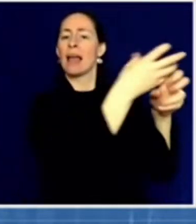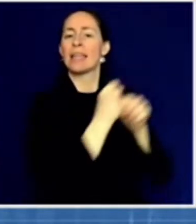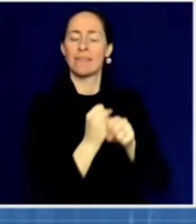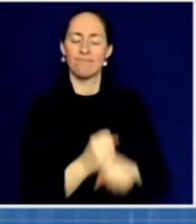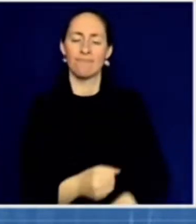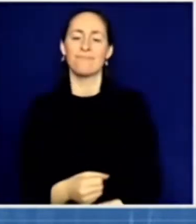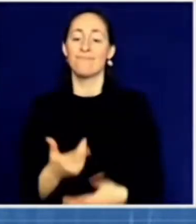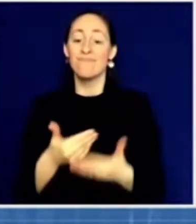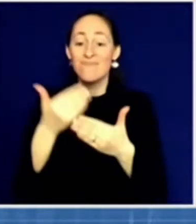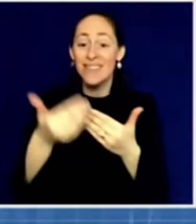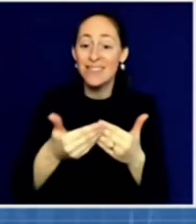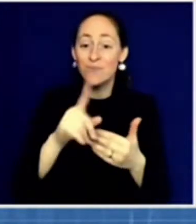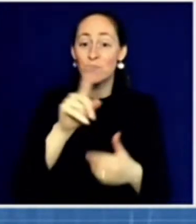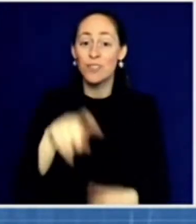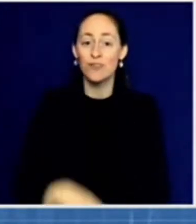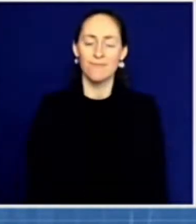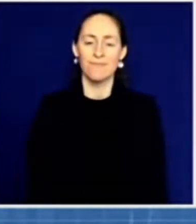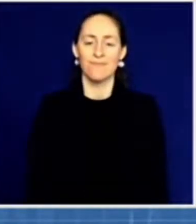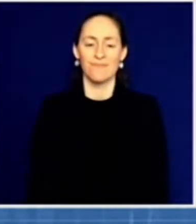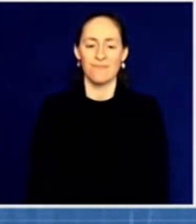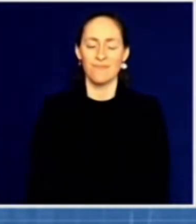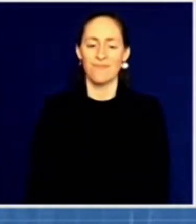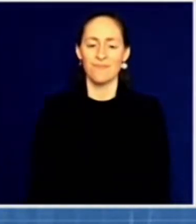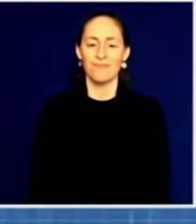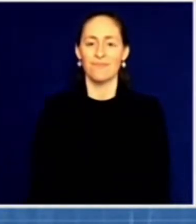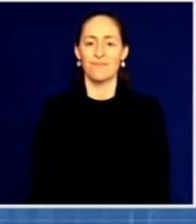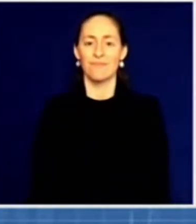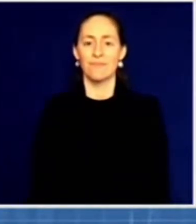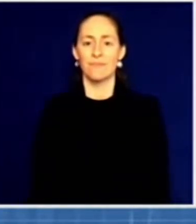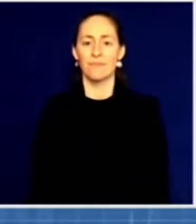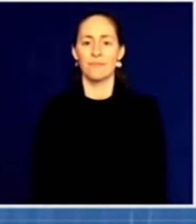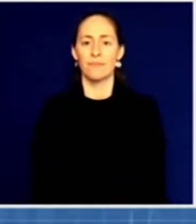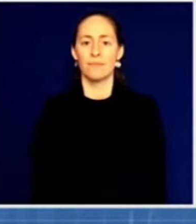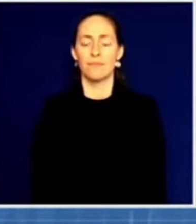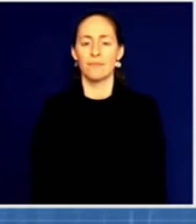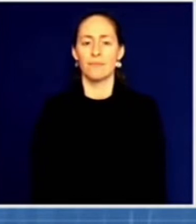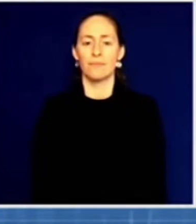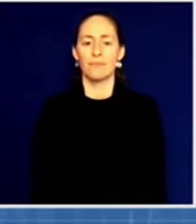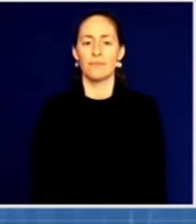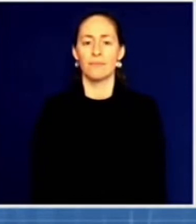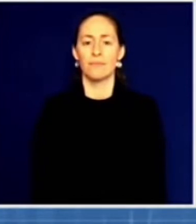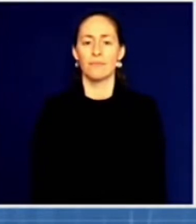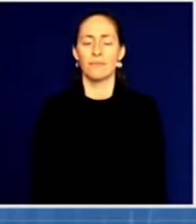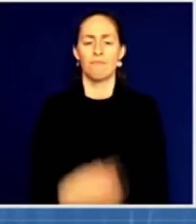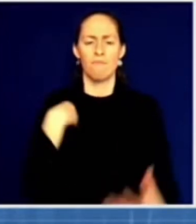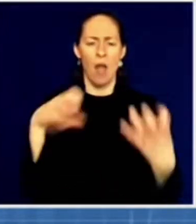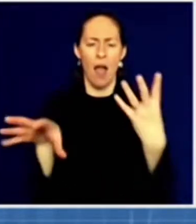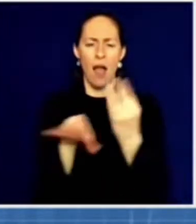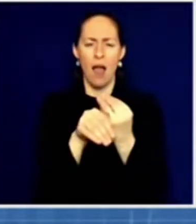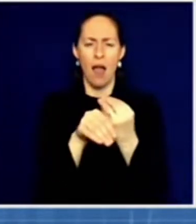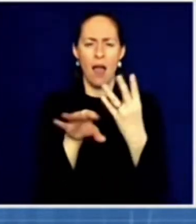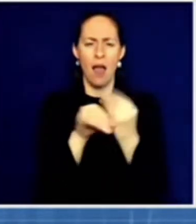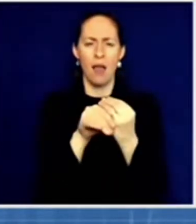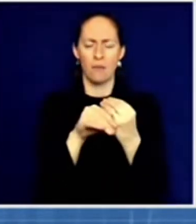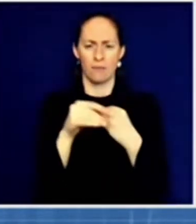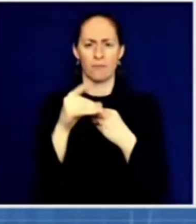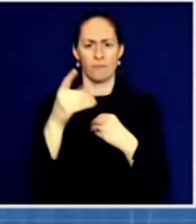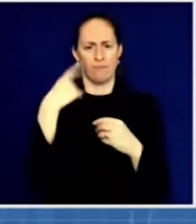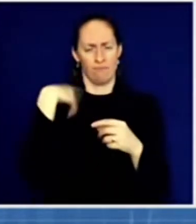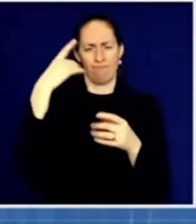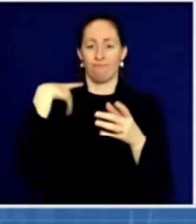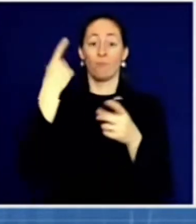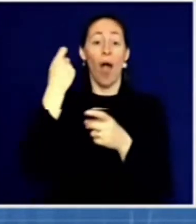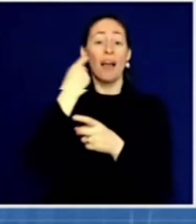sorry. Jeff, can I just add one piece also, which is, you know, completely agree with what Jeff said. And, you know, I don't think it's